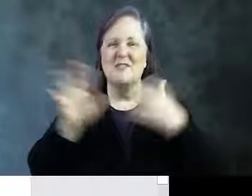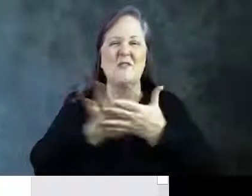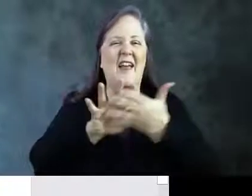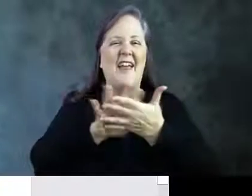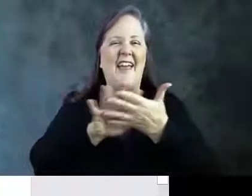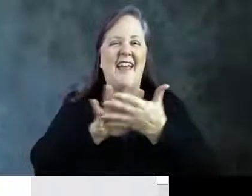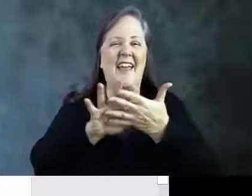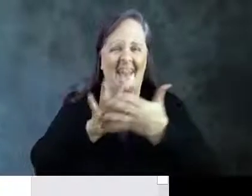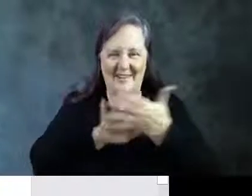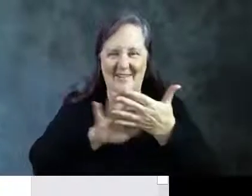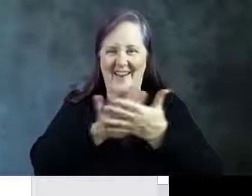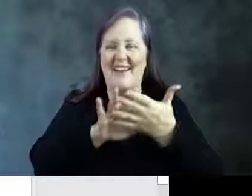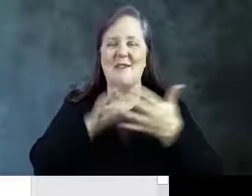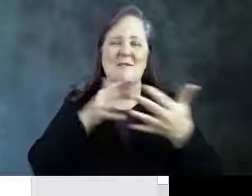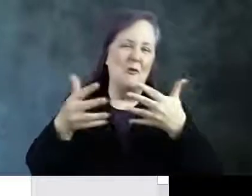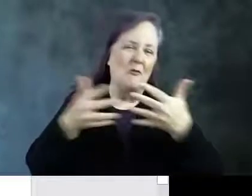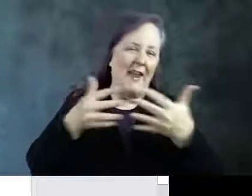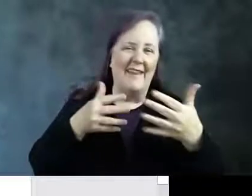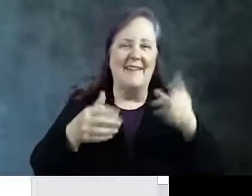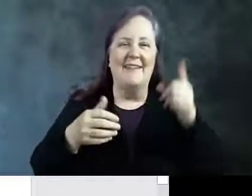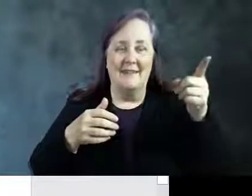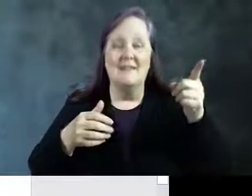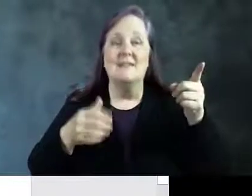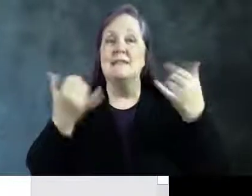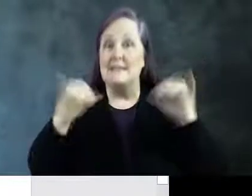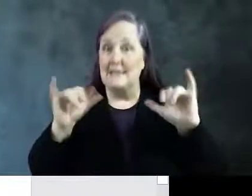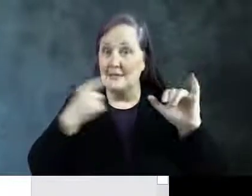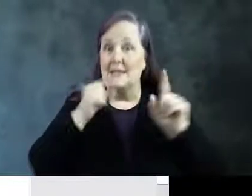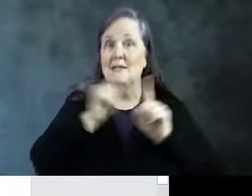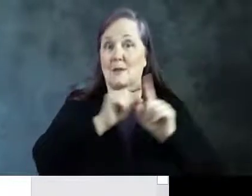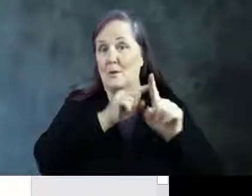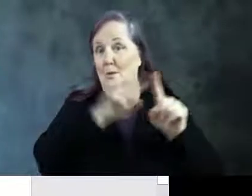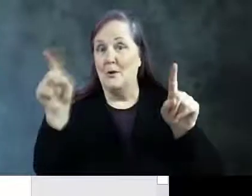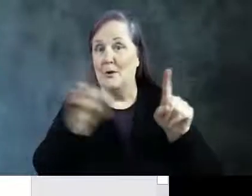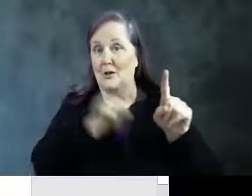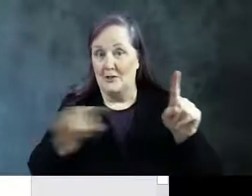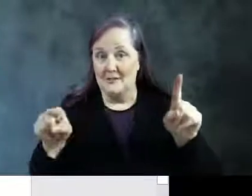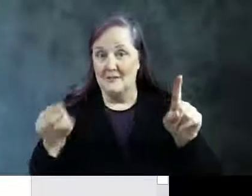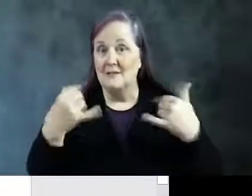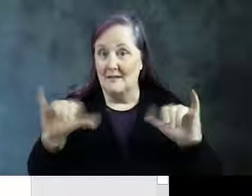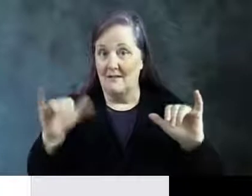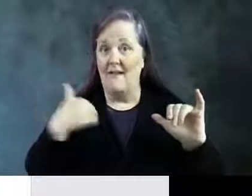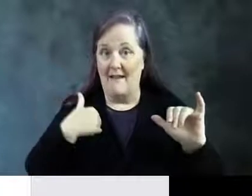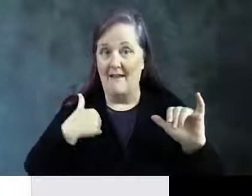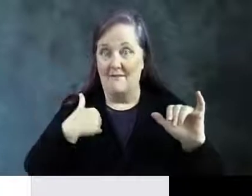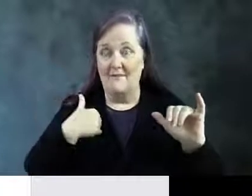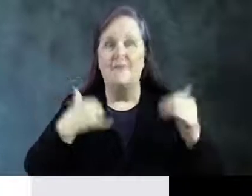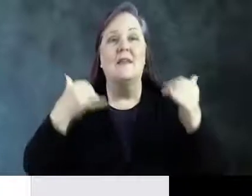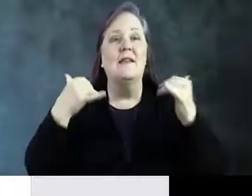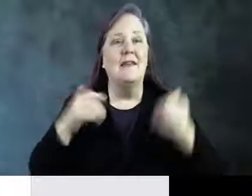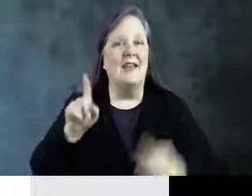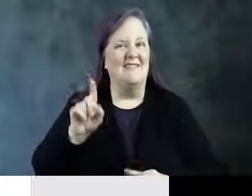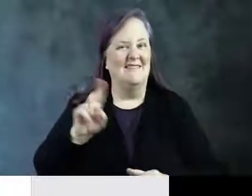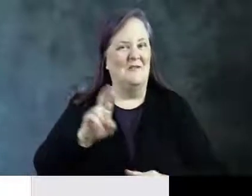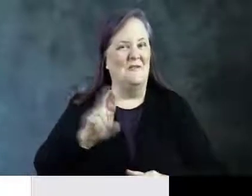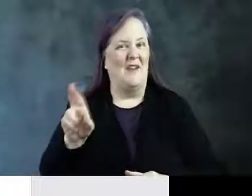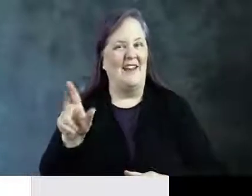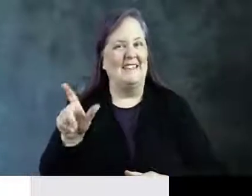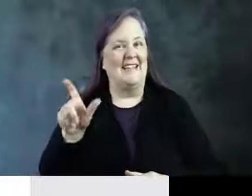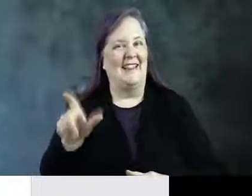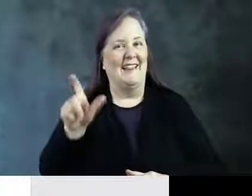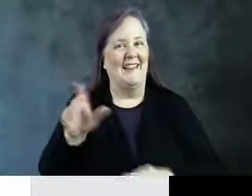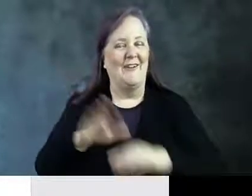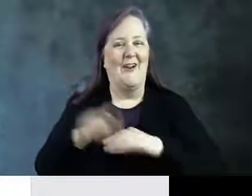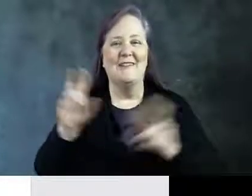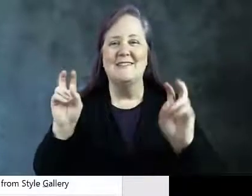the California Foundation for Independent Living Centers, Cfilc, highlighted. I'm now going to go right-click on my title